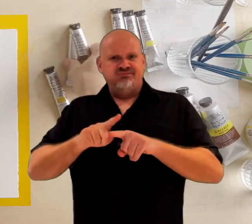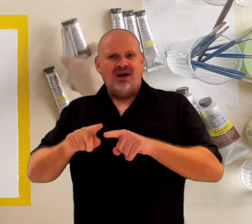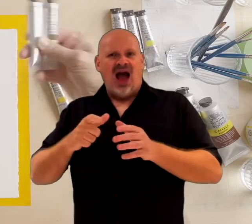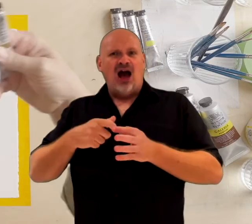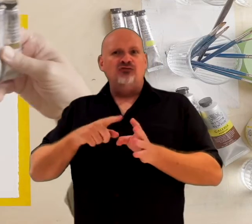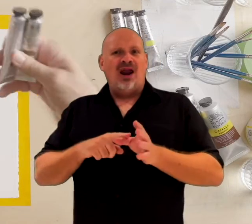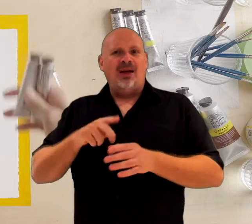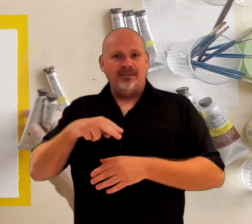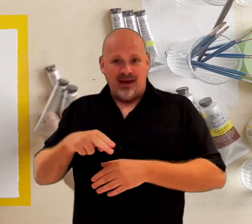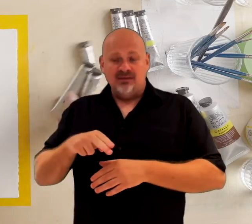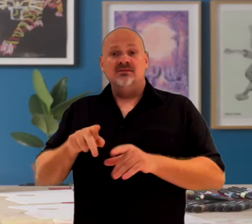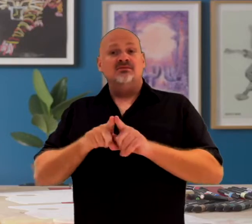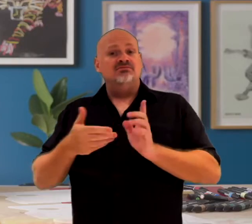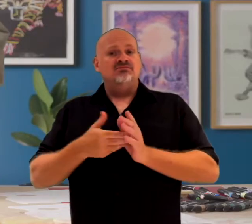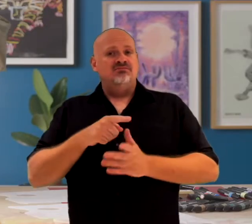this is water-based paint.